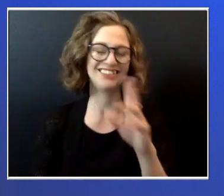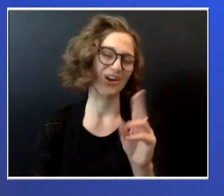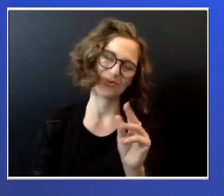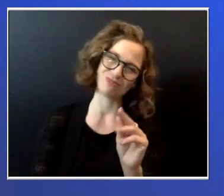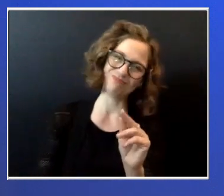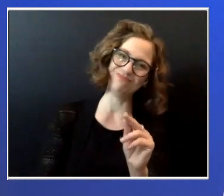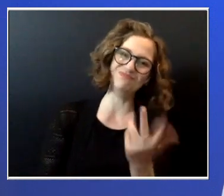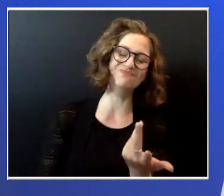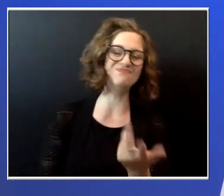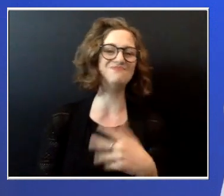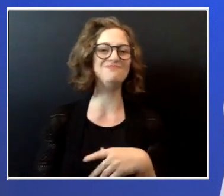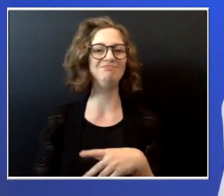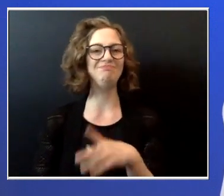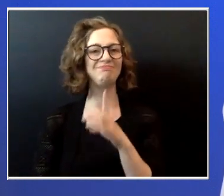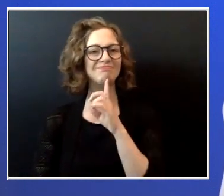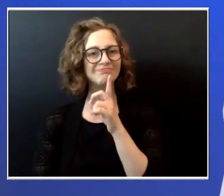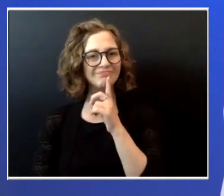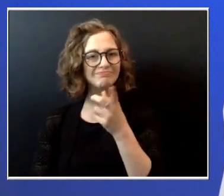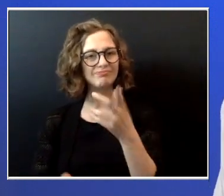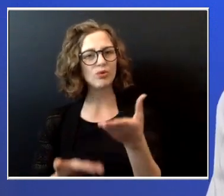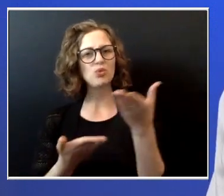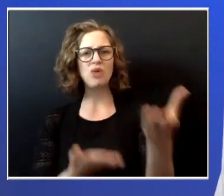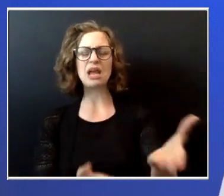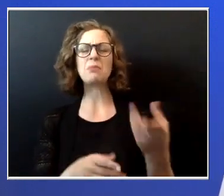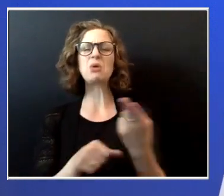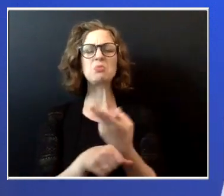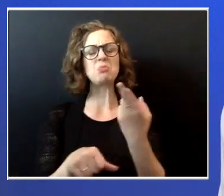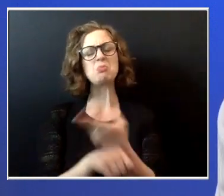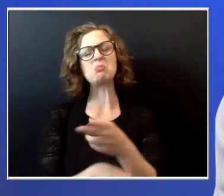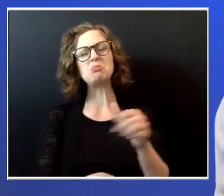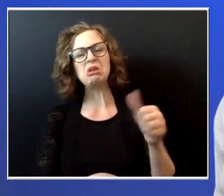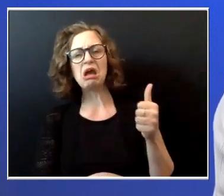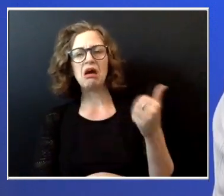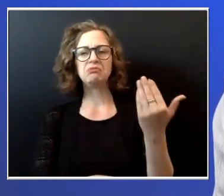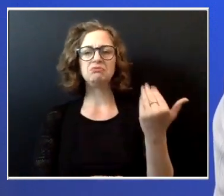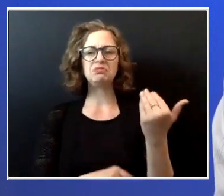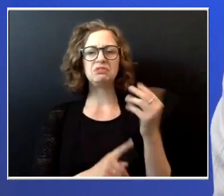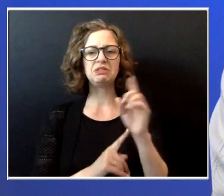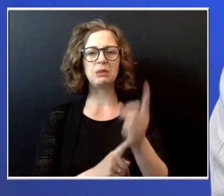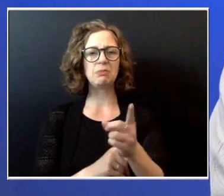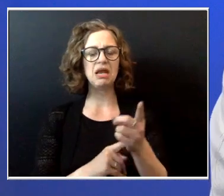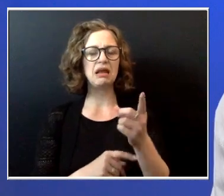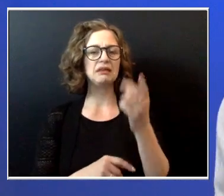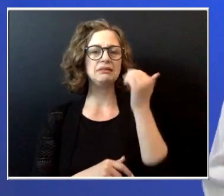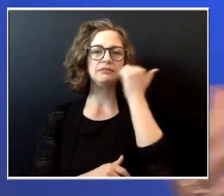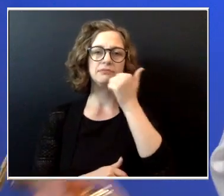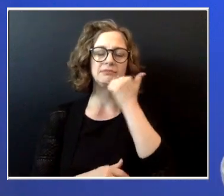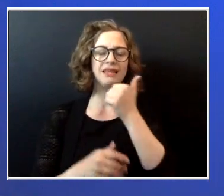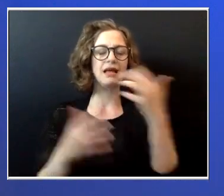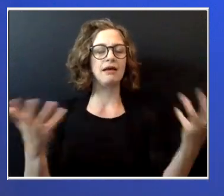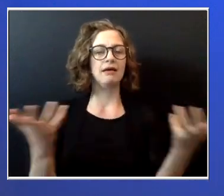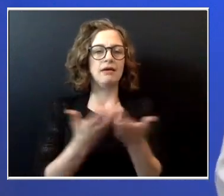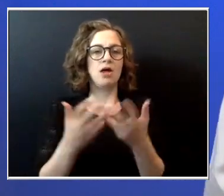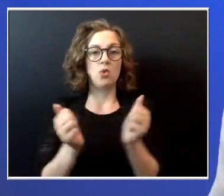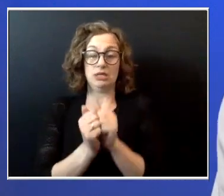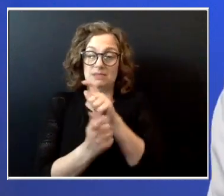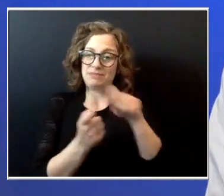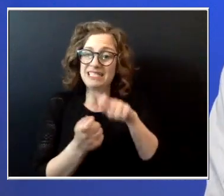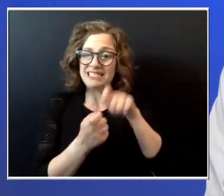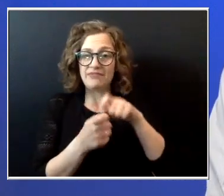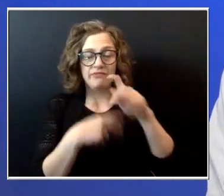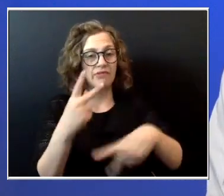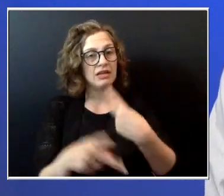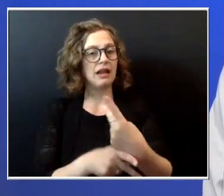I recommend people use for 10 to 15 minutes a day. Okay. And we pair it with really specific types of sounds, really relaxing